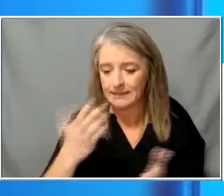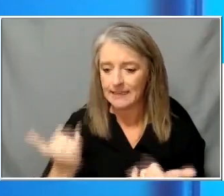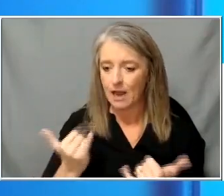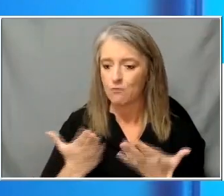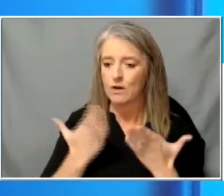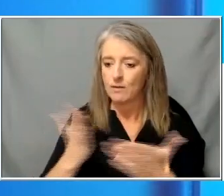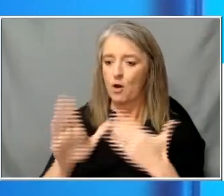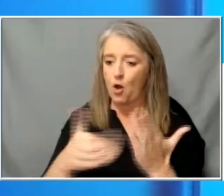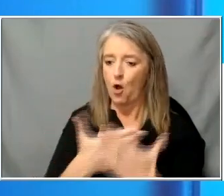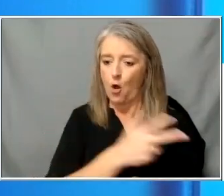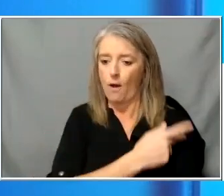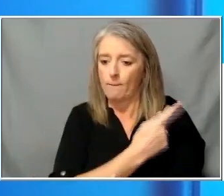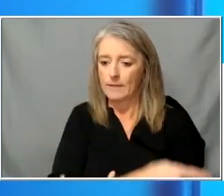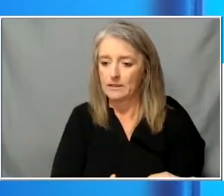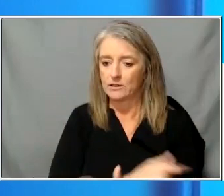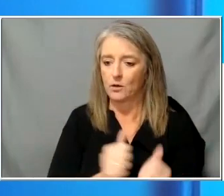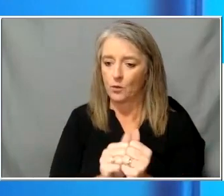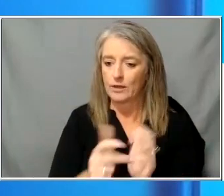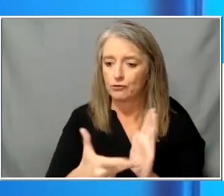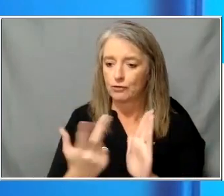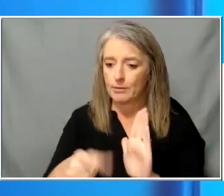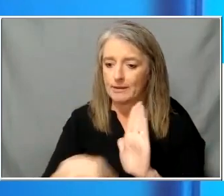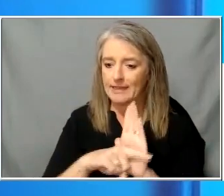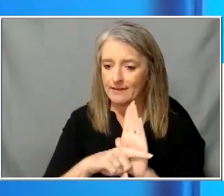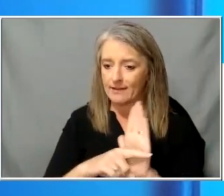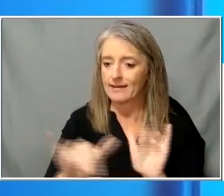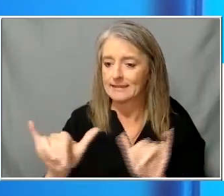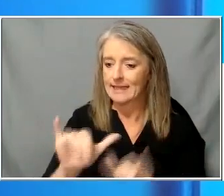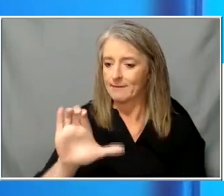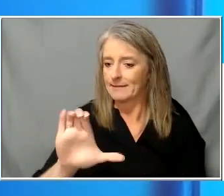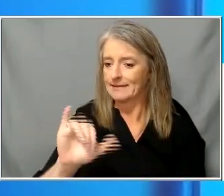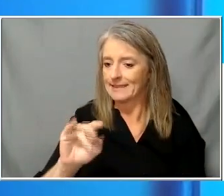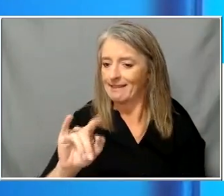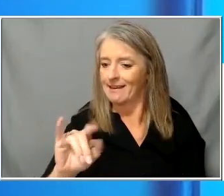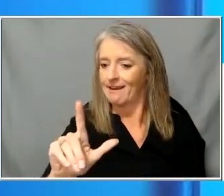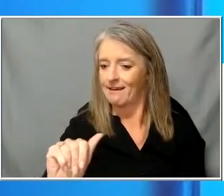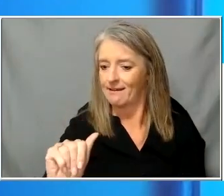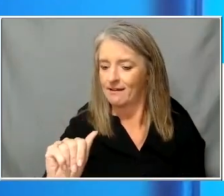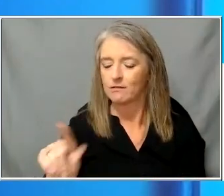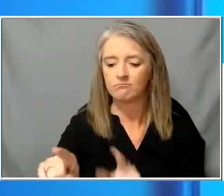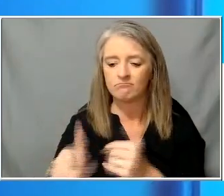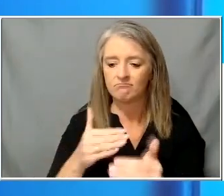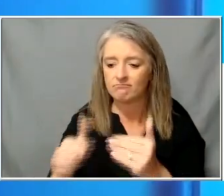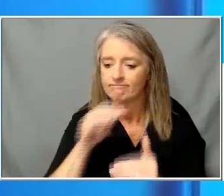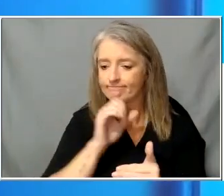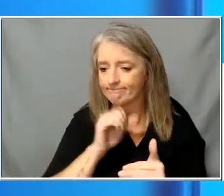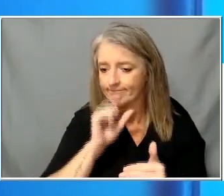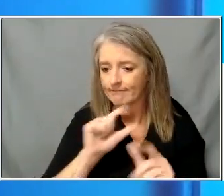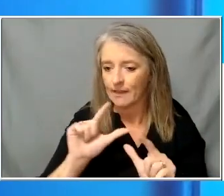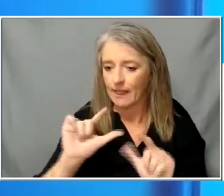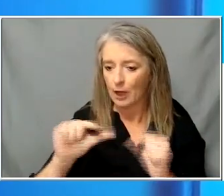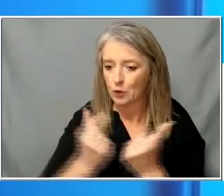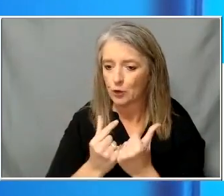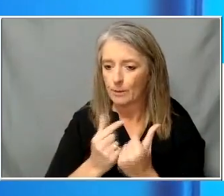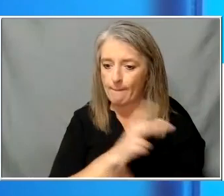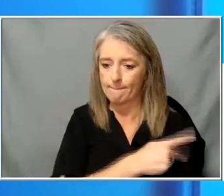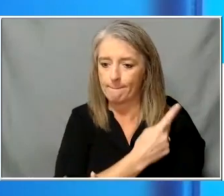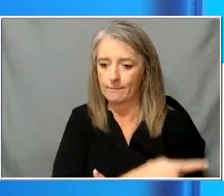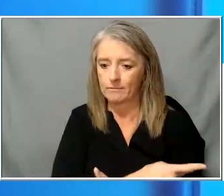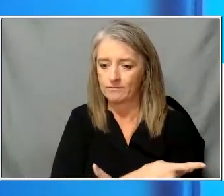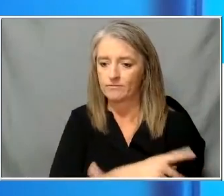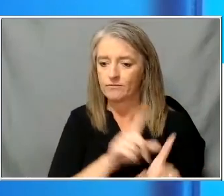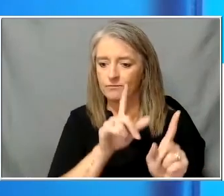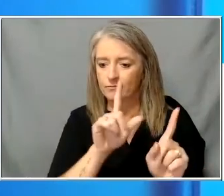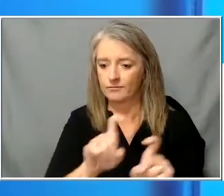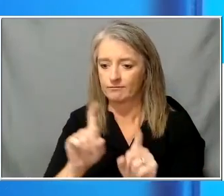all patients with triple negative breast cancer like Cynthia, that whatever age they were diagnosed, that group of patients should undergo genetic